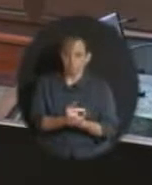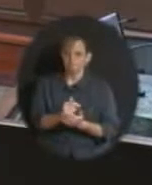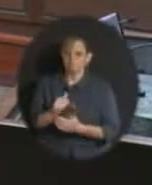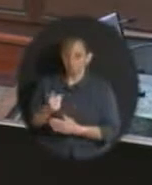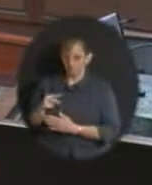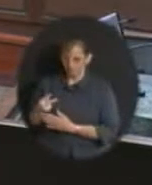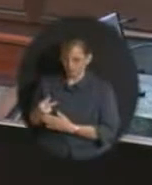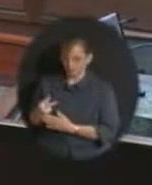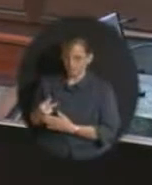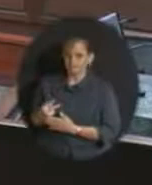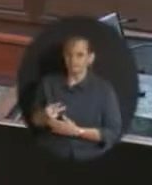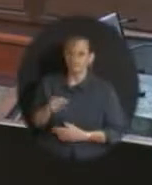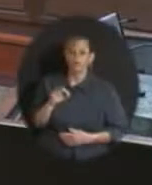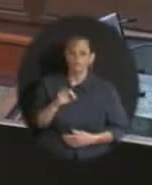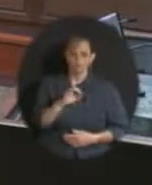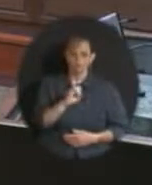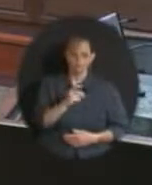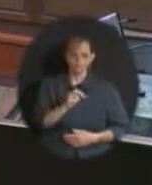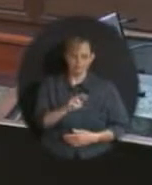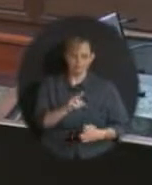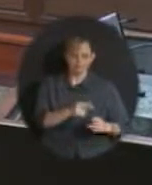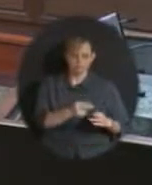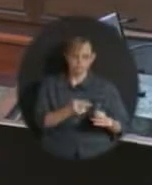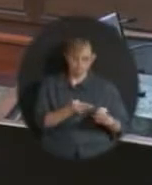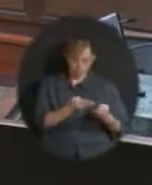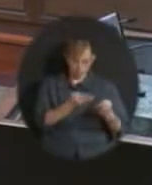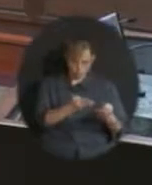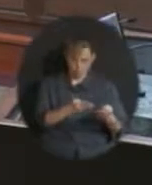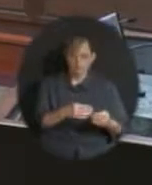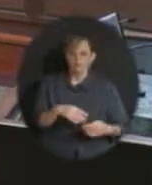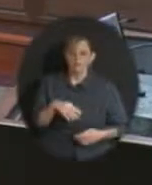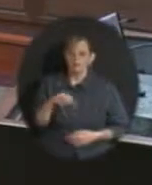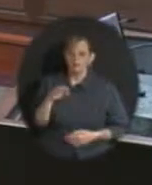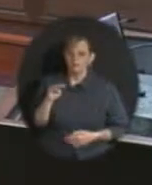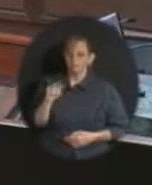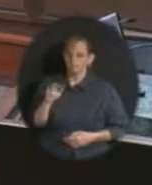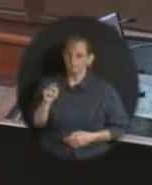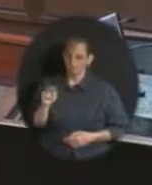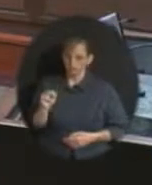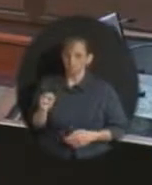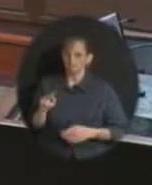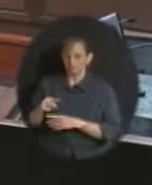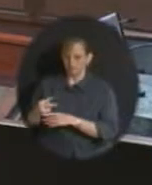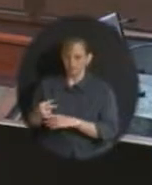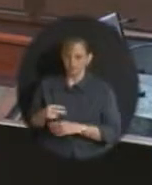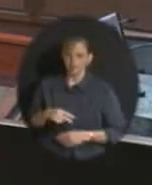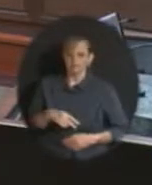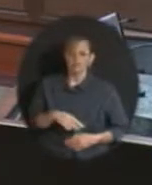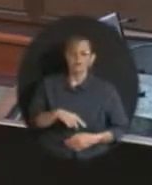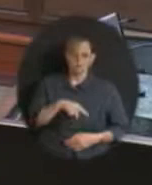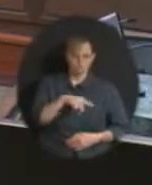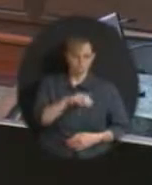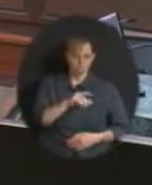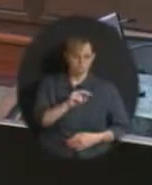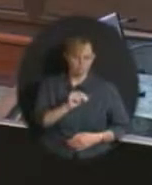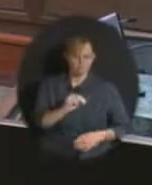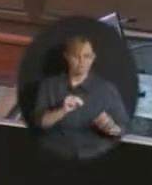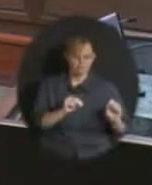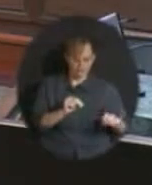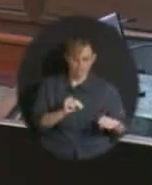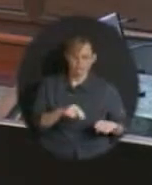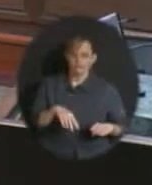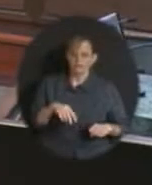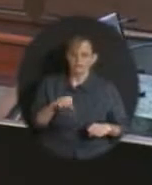you. Motion by Ms. Felder and a second by Ms. Martin. Ms. Hibbs? Mr. Poland? Yes. Mr. Shear? Yes. Ms.